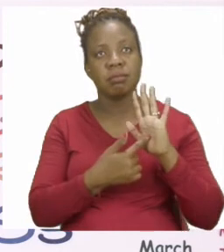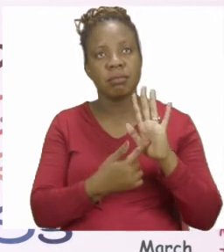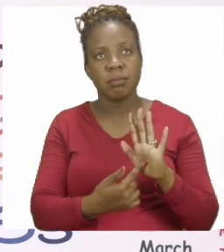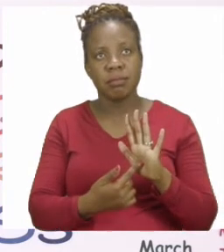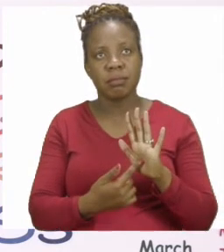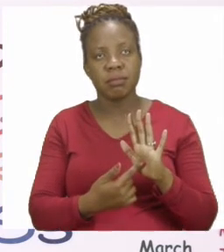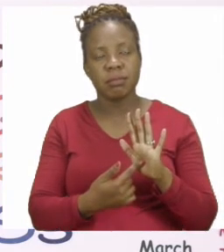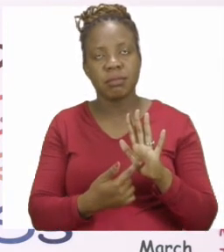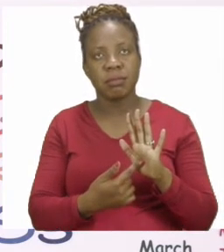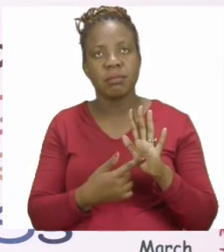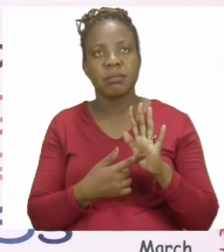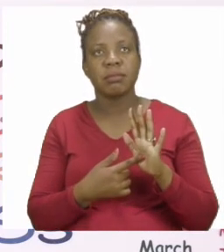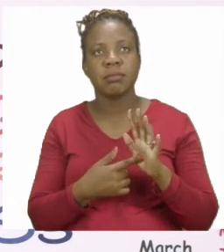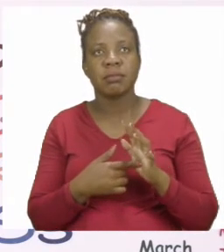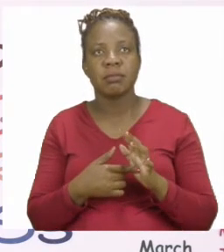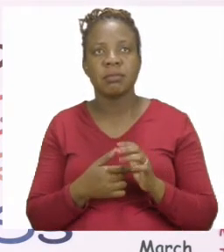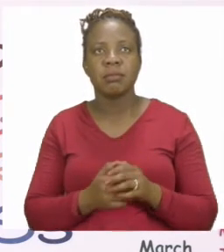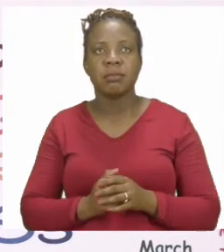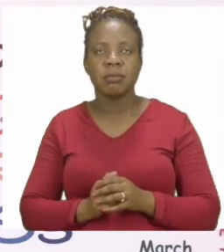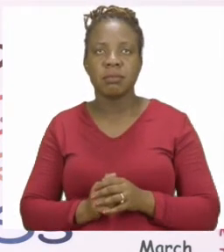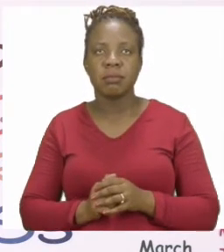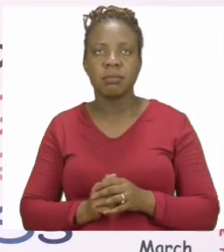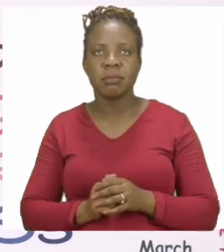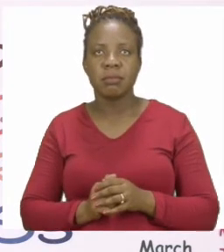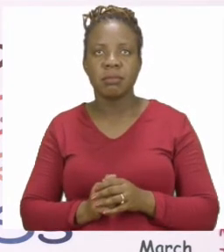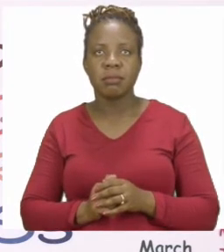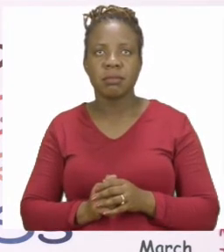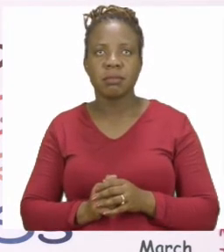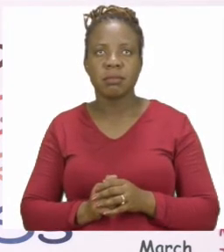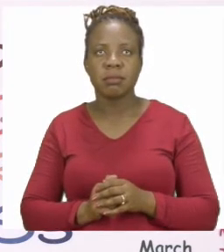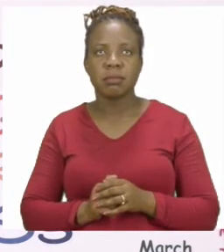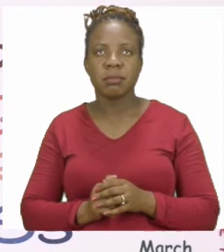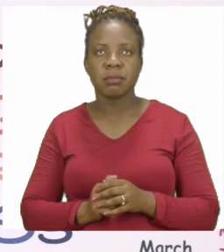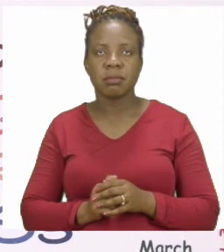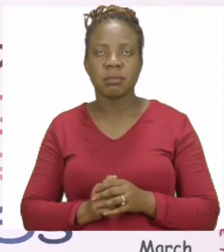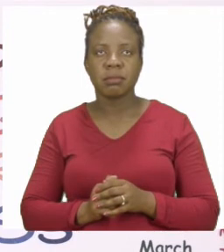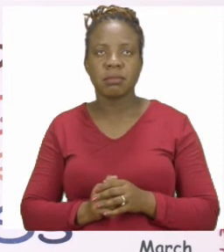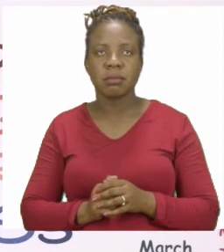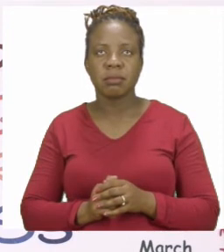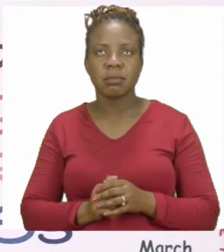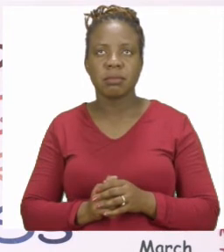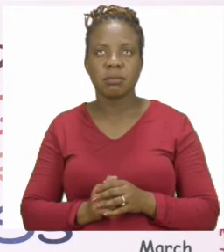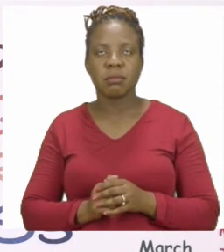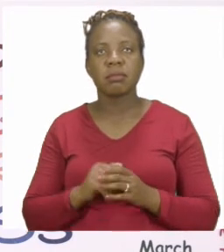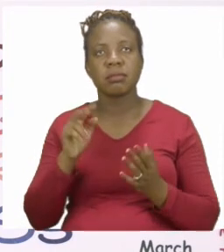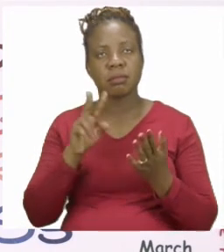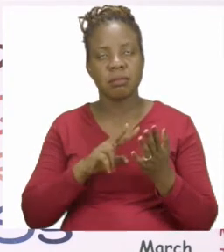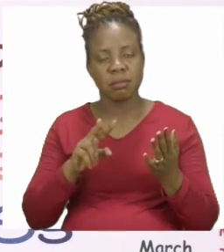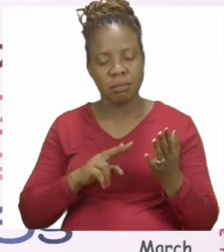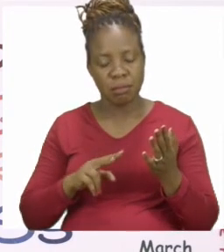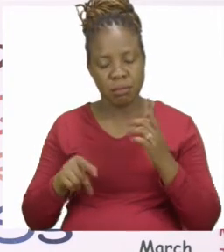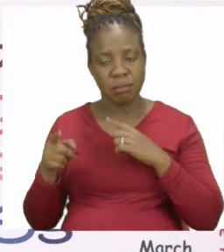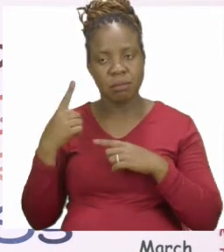a few words that we can try in the blank space. Now, let's read the sentence one